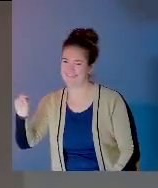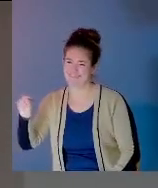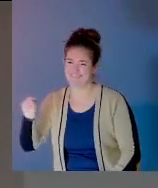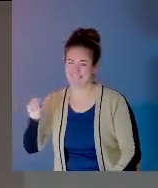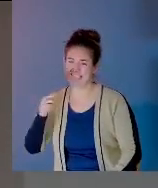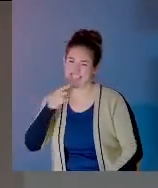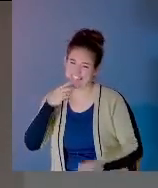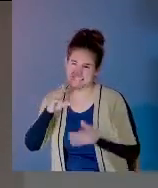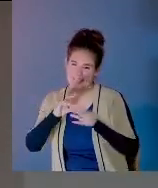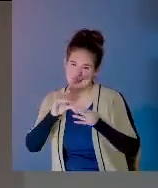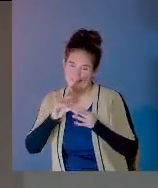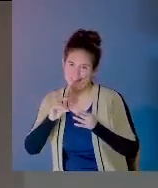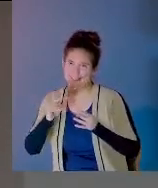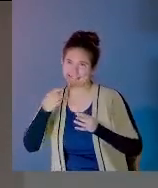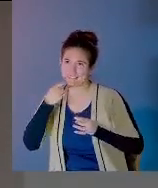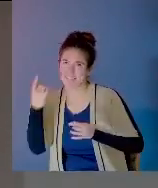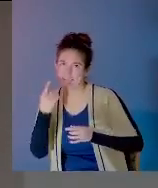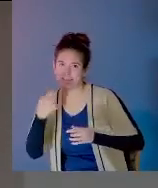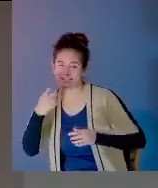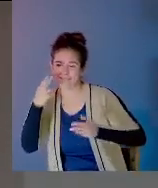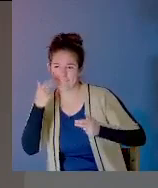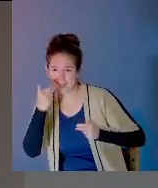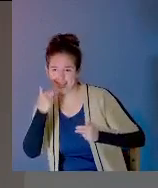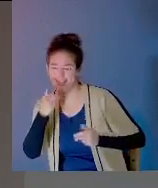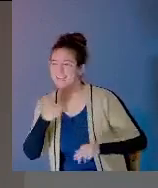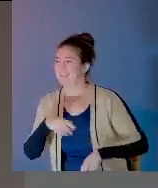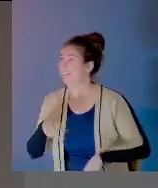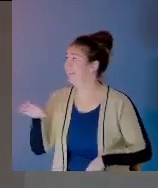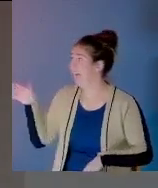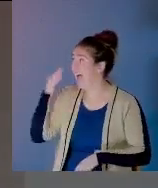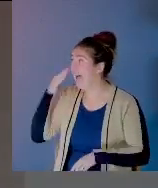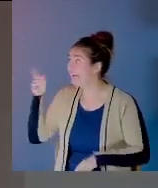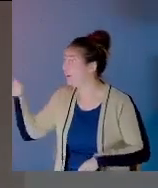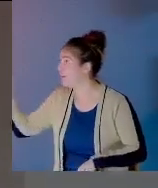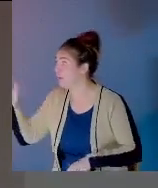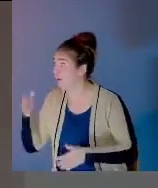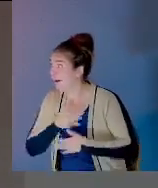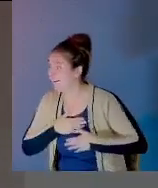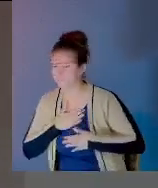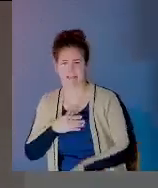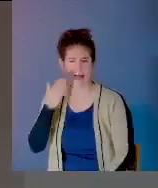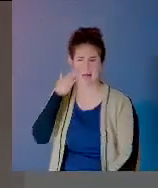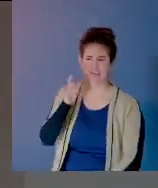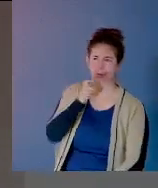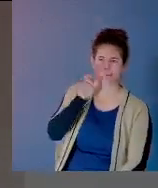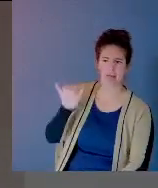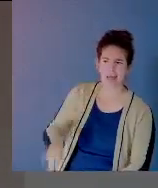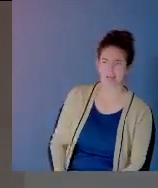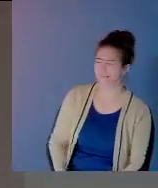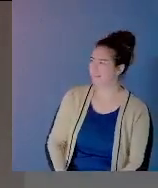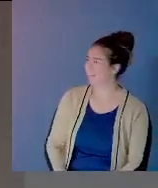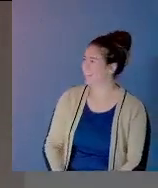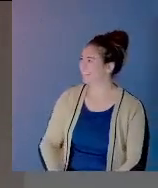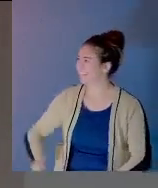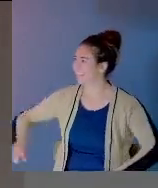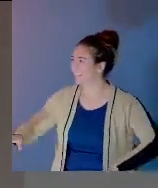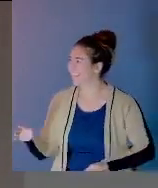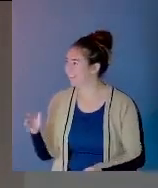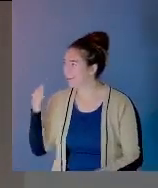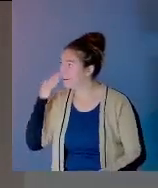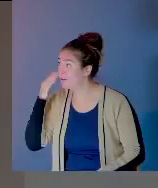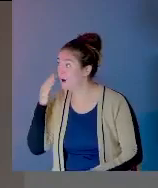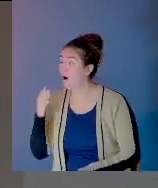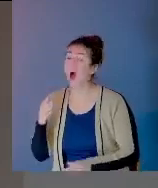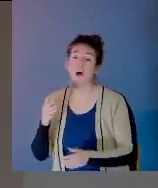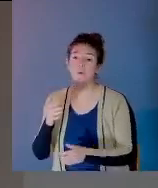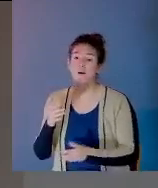Just a Joel Osteen, because I know that John likes him a lot. I don't know who he is. Me or Joel Osteen? Oh, me.